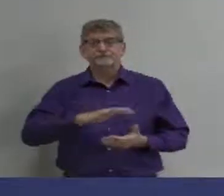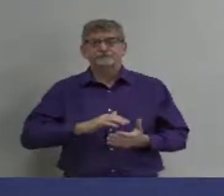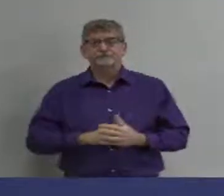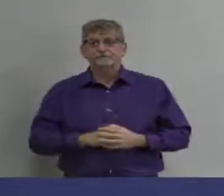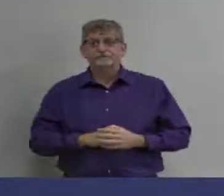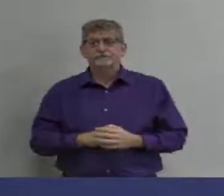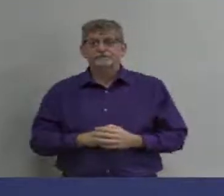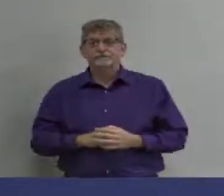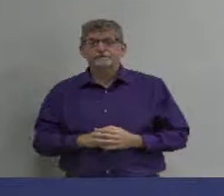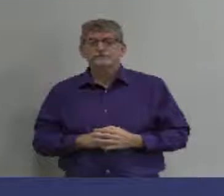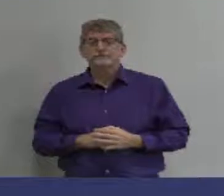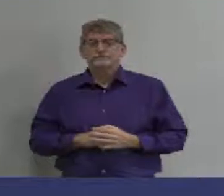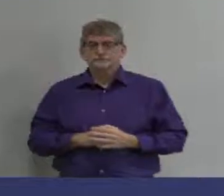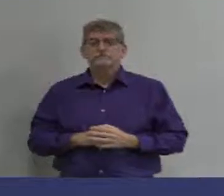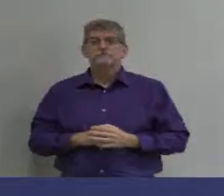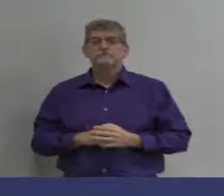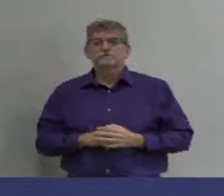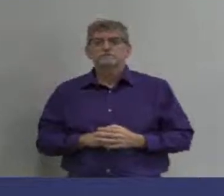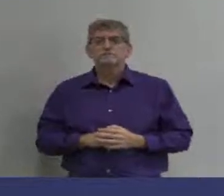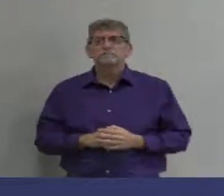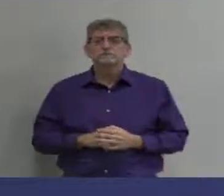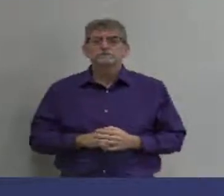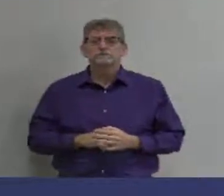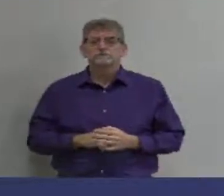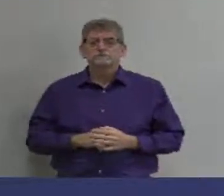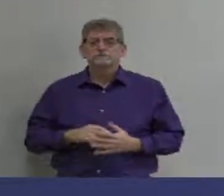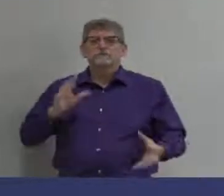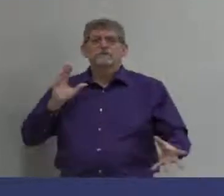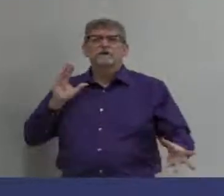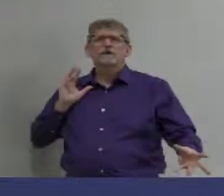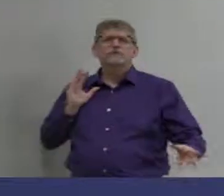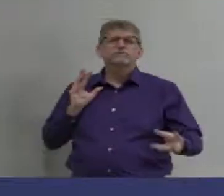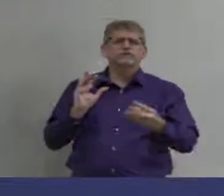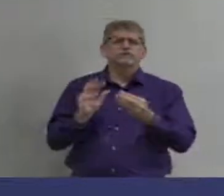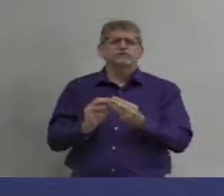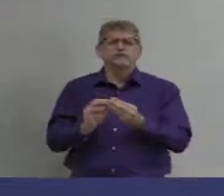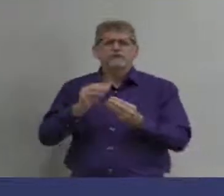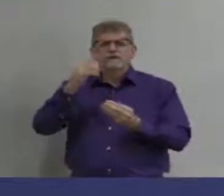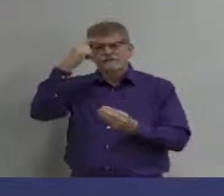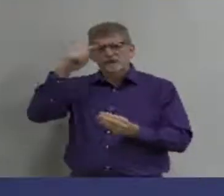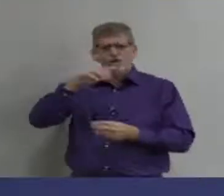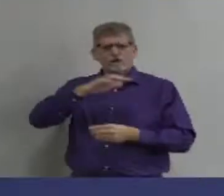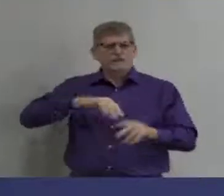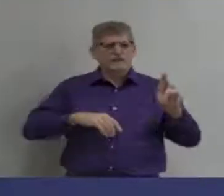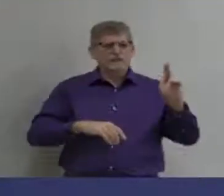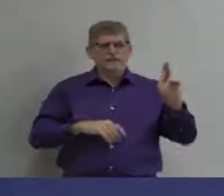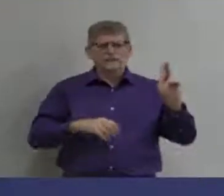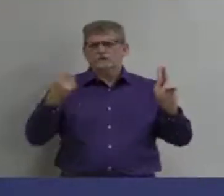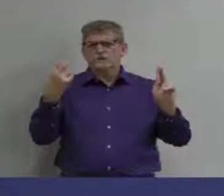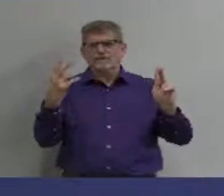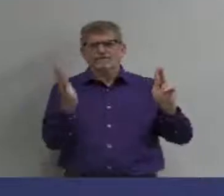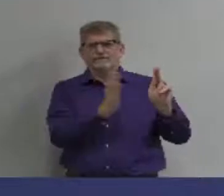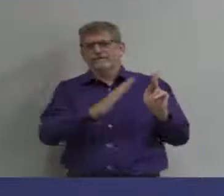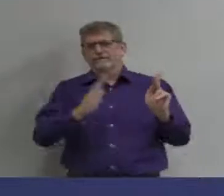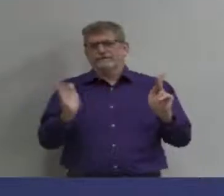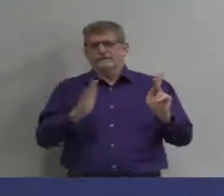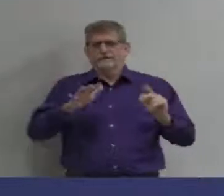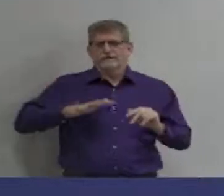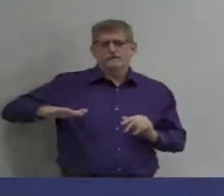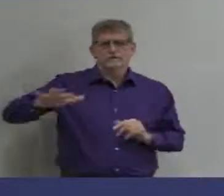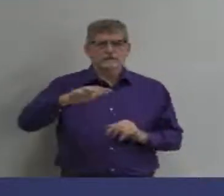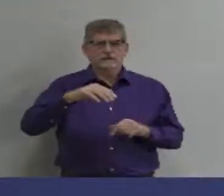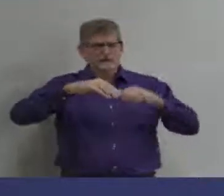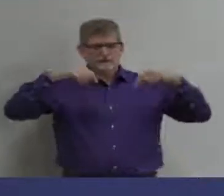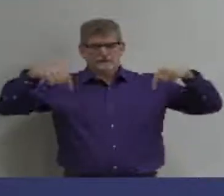This slide shows cumulative combined data for our K through 12 schools and school systems in Tippecanoe County. As